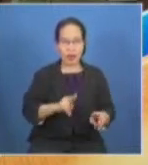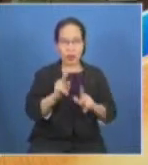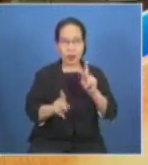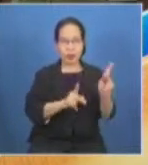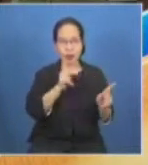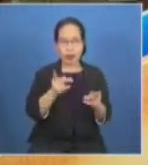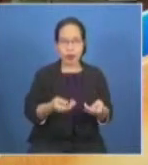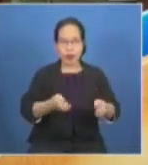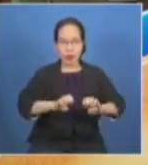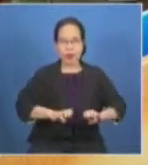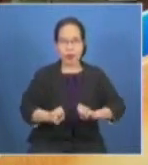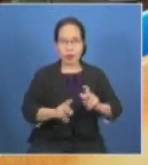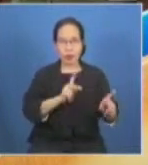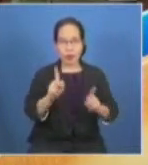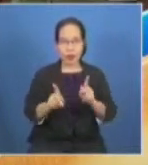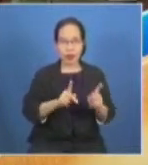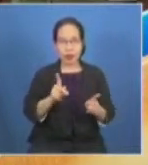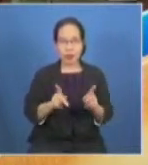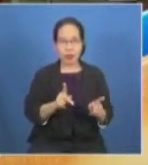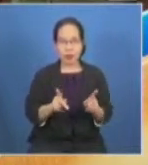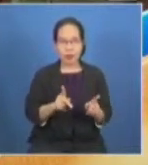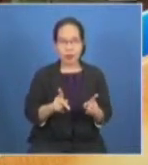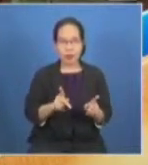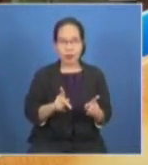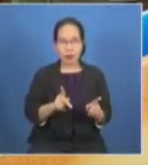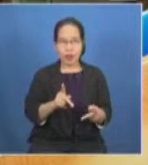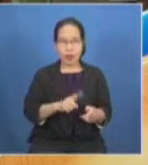that happens to all men.